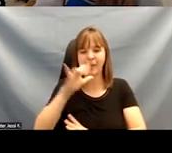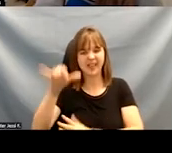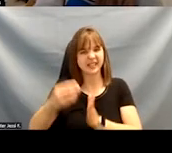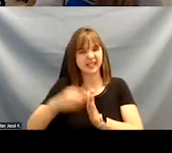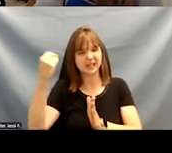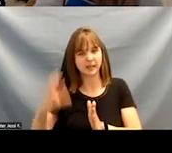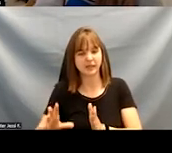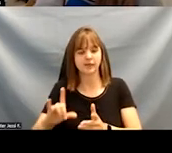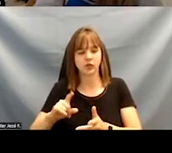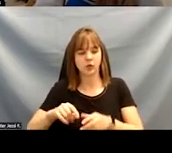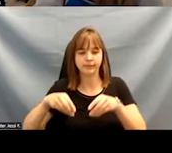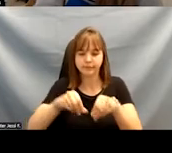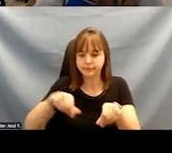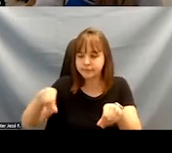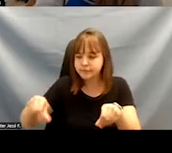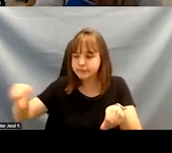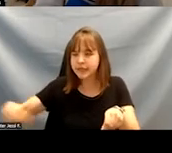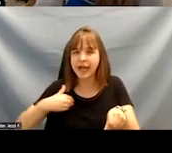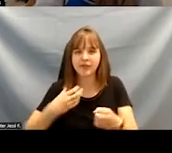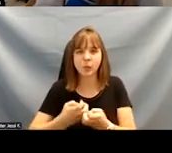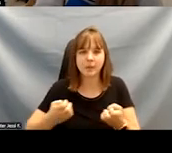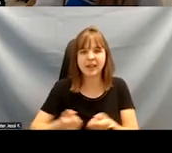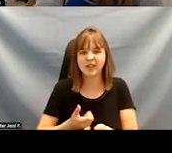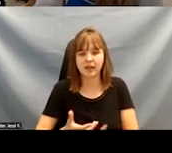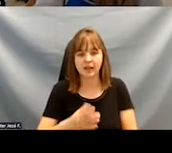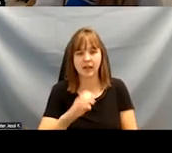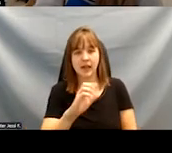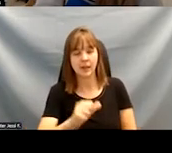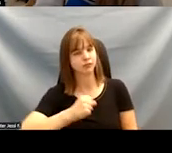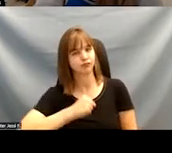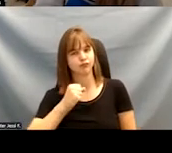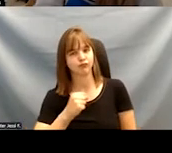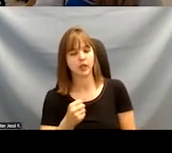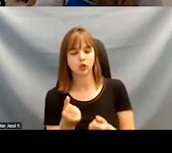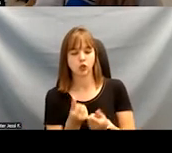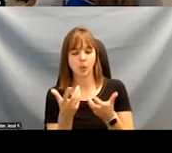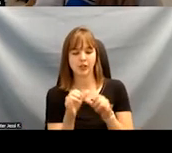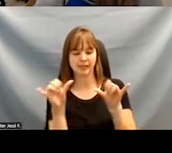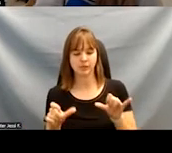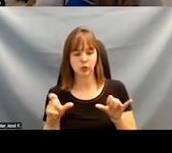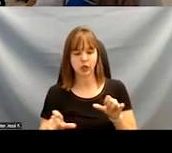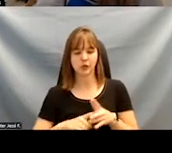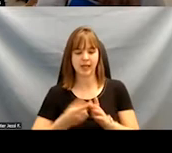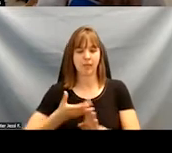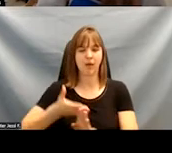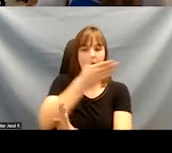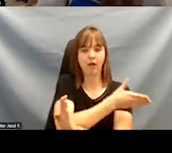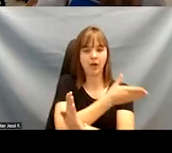an agricultural business. Yeah, there's a lot of infrastructure up front that's